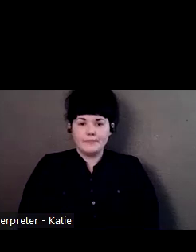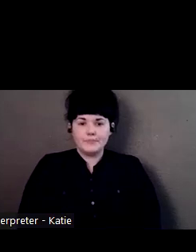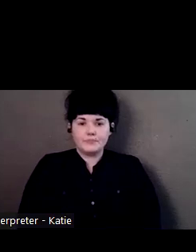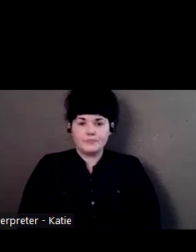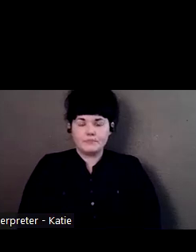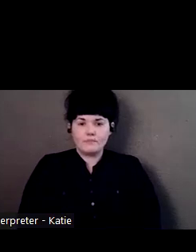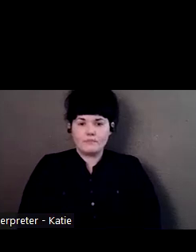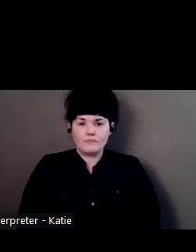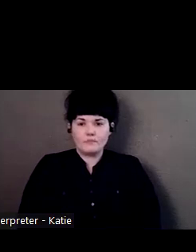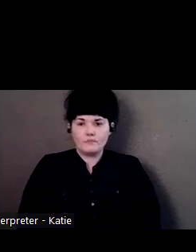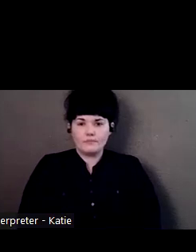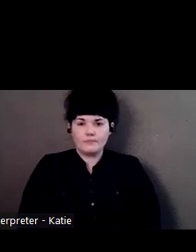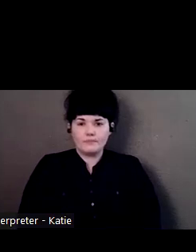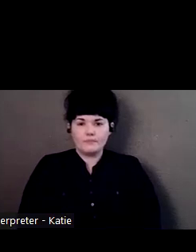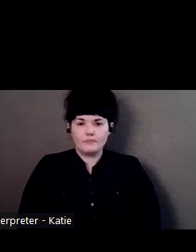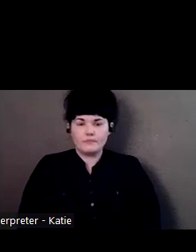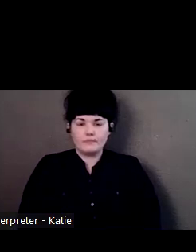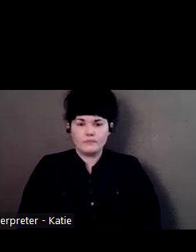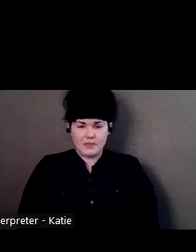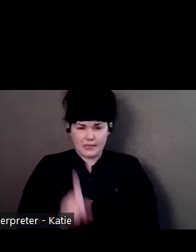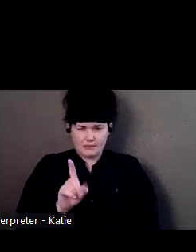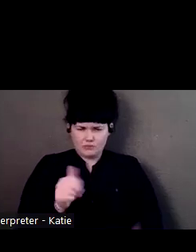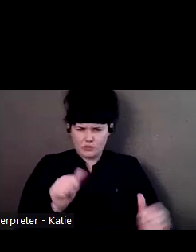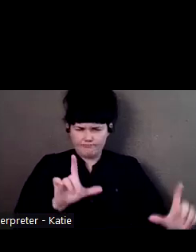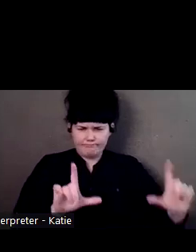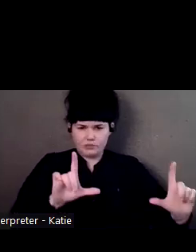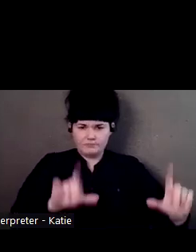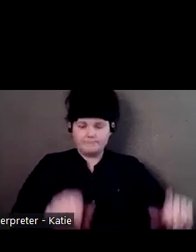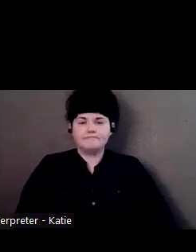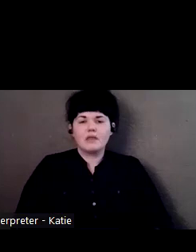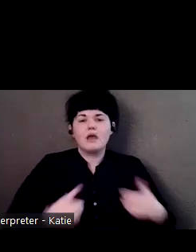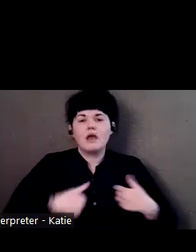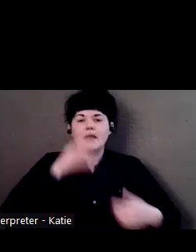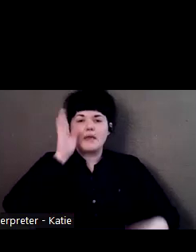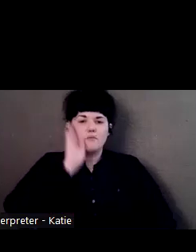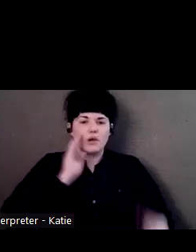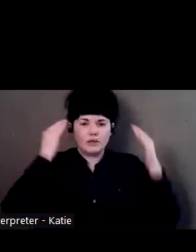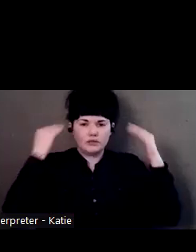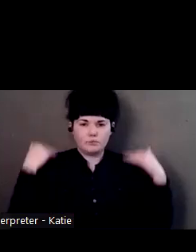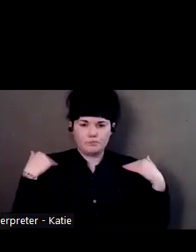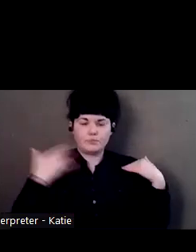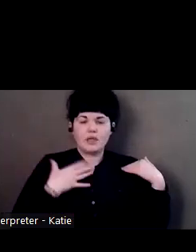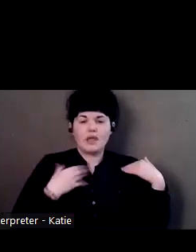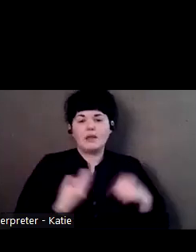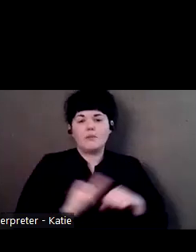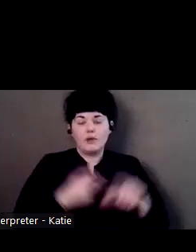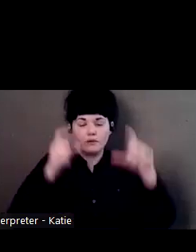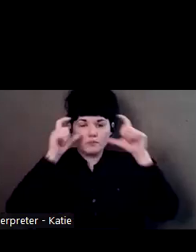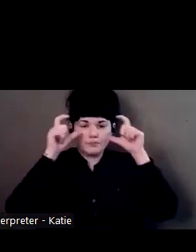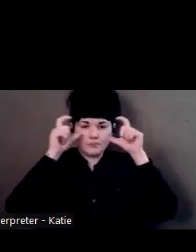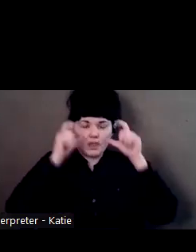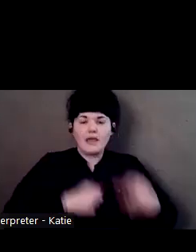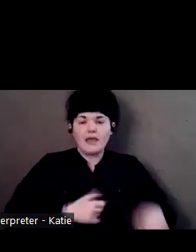I'm sorry, I'm just trying to adjust my screen here a minute. I have brown hair just past my shoulders, and I'm wearing glasses and a cream fuzzy sweater with